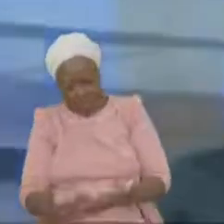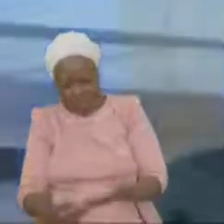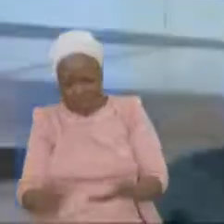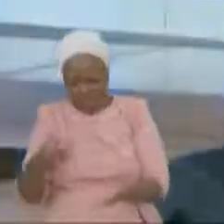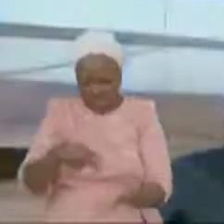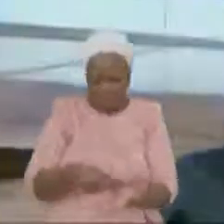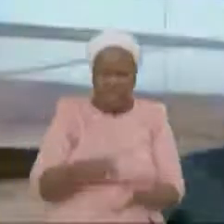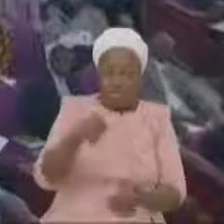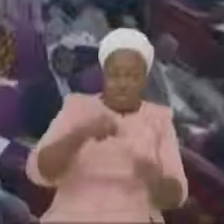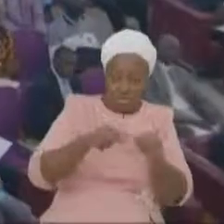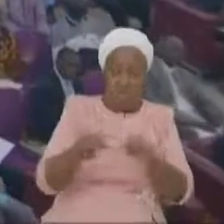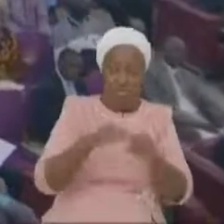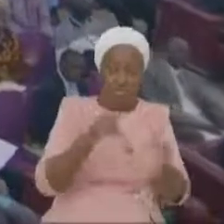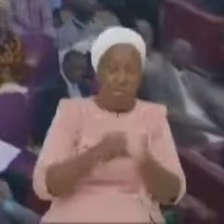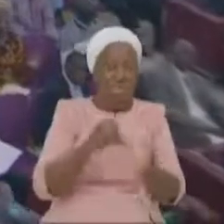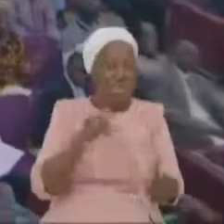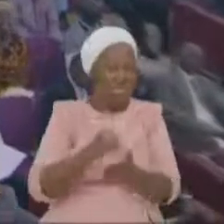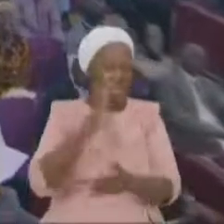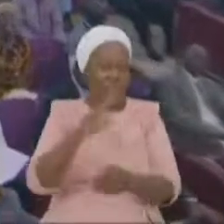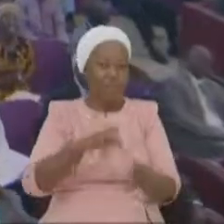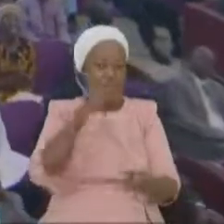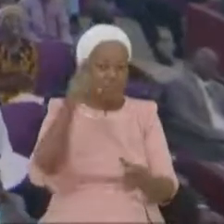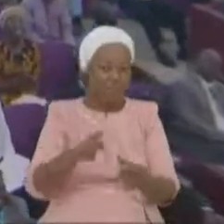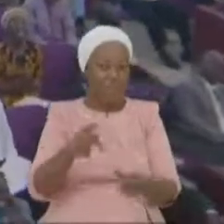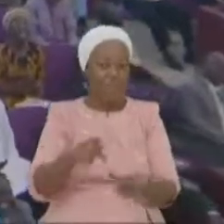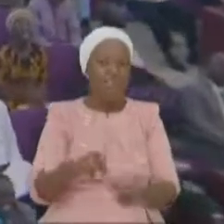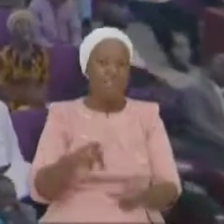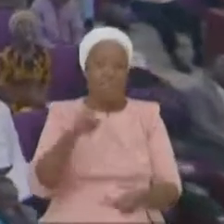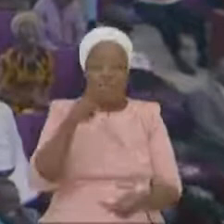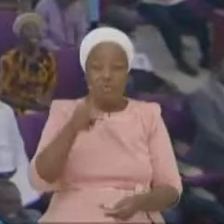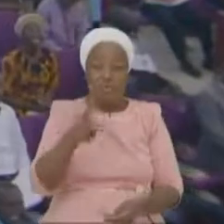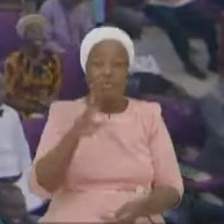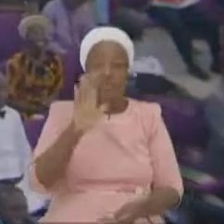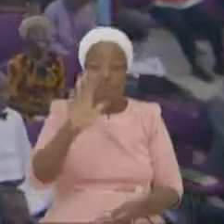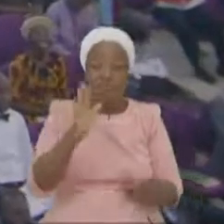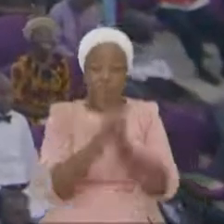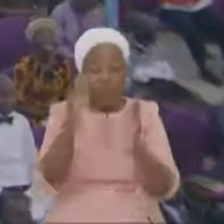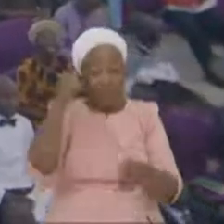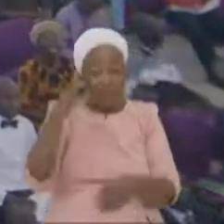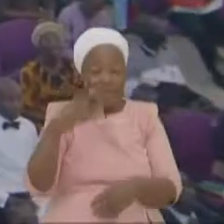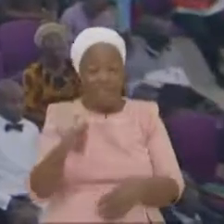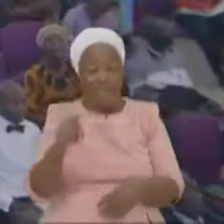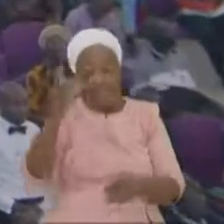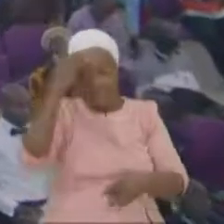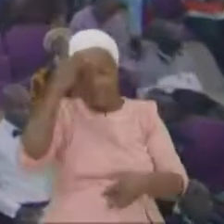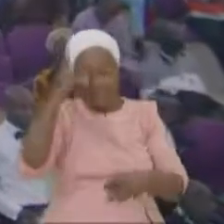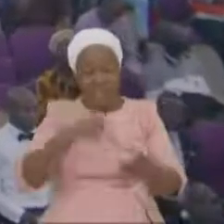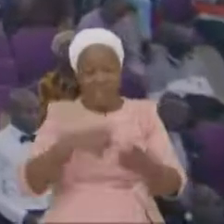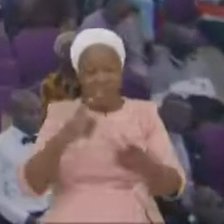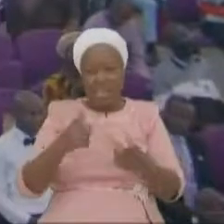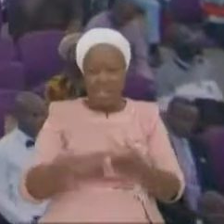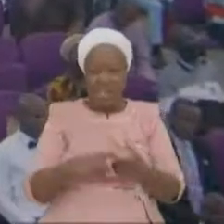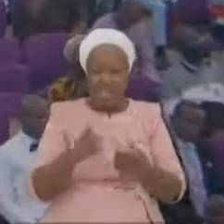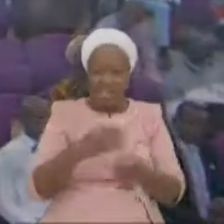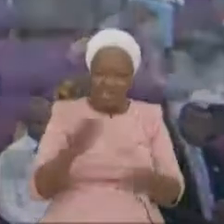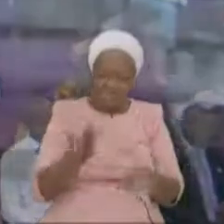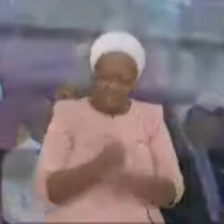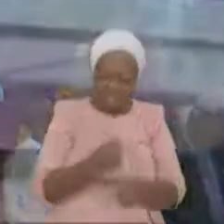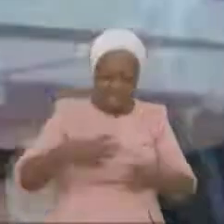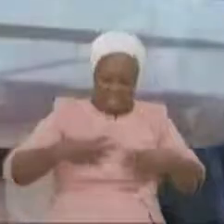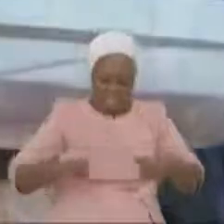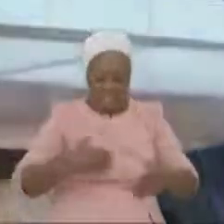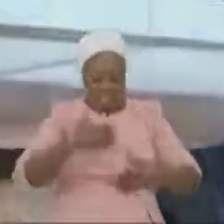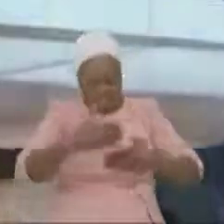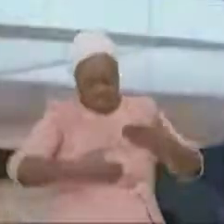will be perfect. You're praying for the sick and then they get healed gradually.